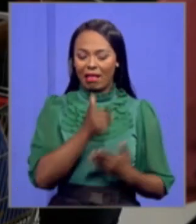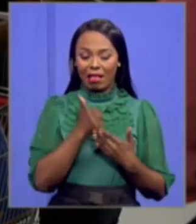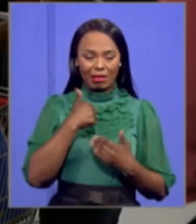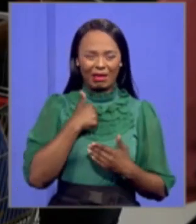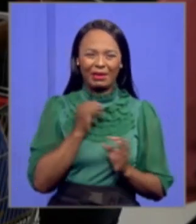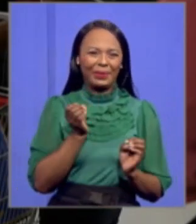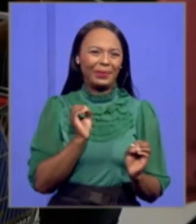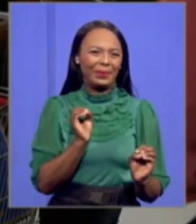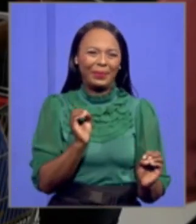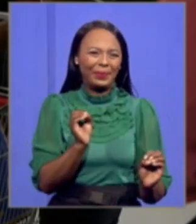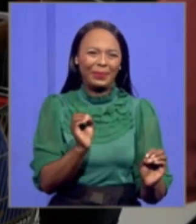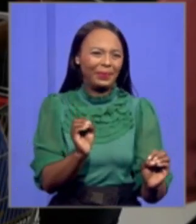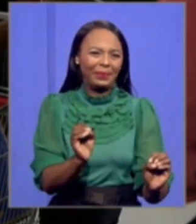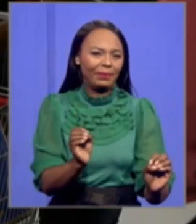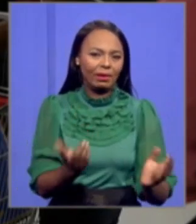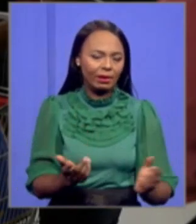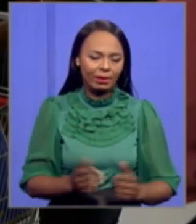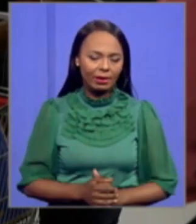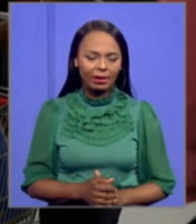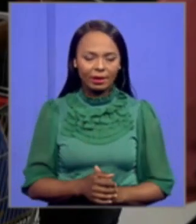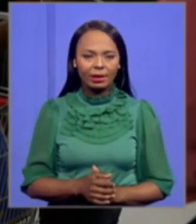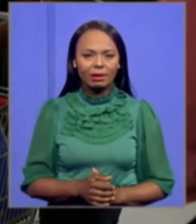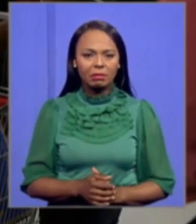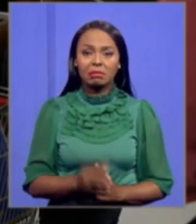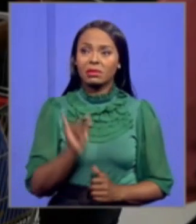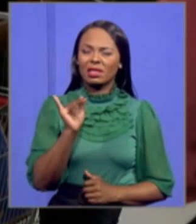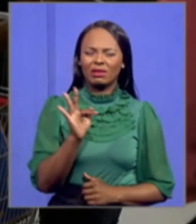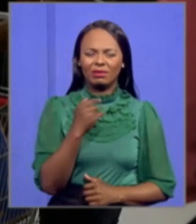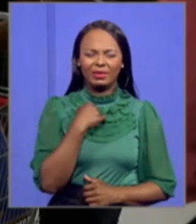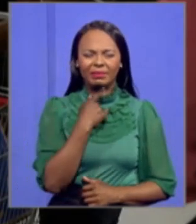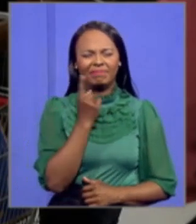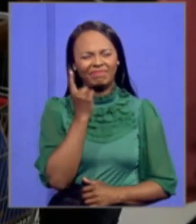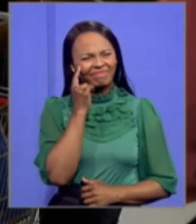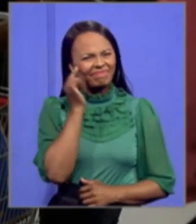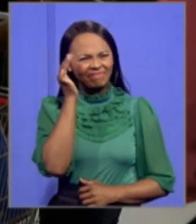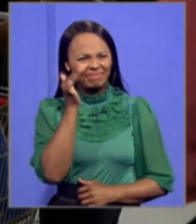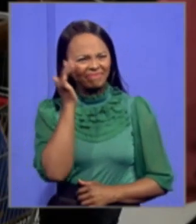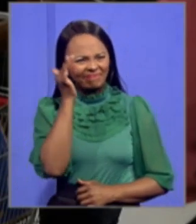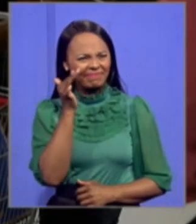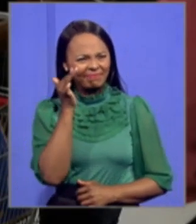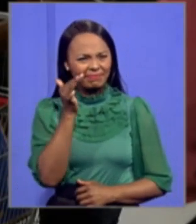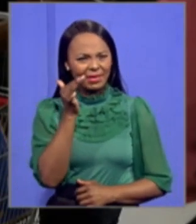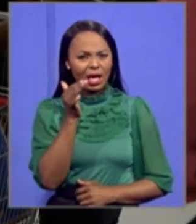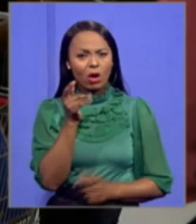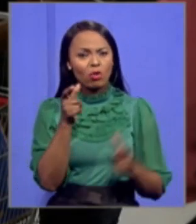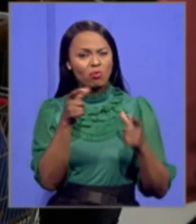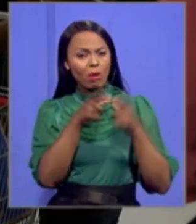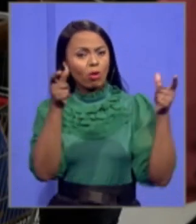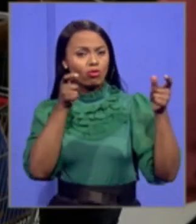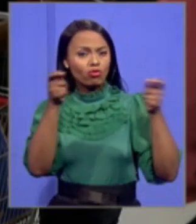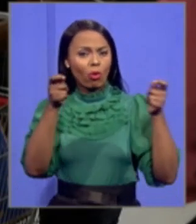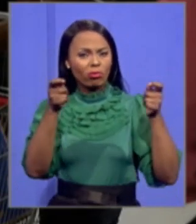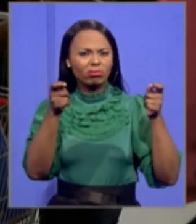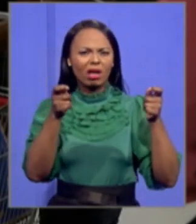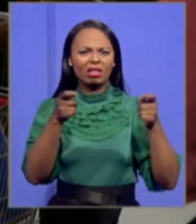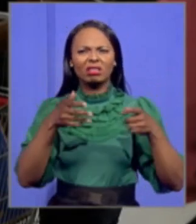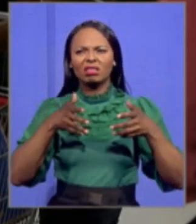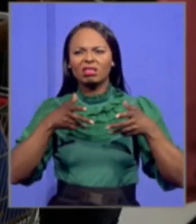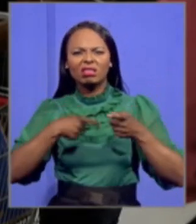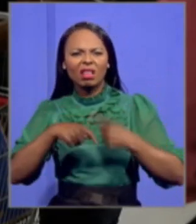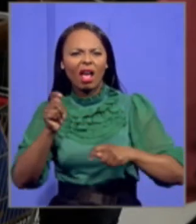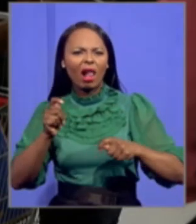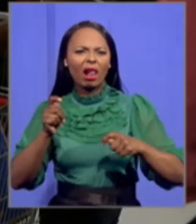sebeletse ho harbotu ha o thola o sheba boholo ba dishopo tse le di rekisa diphahlo le